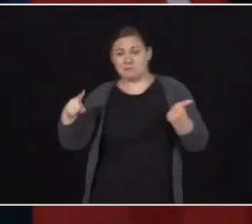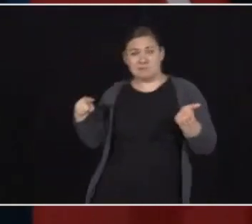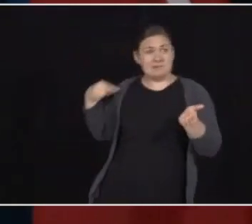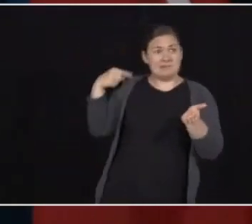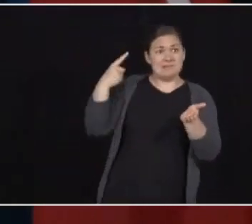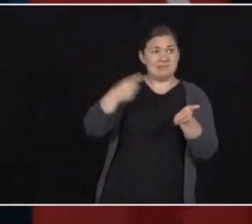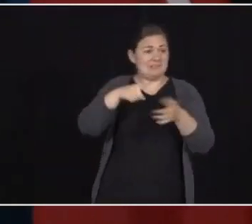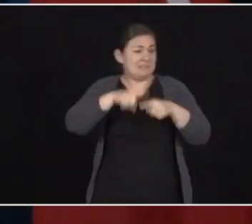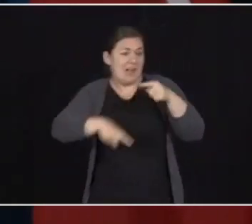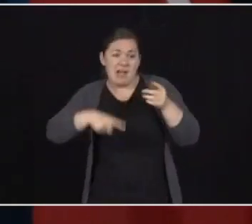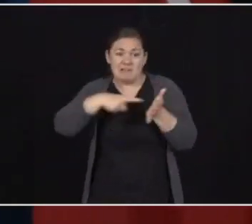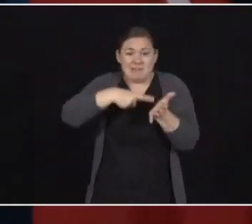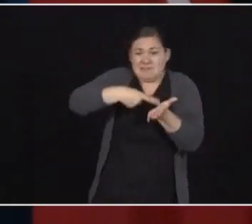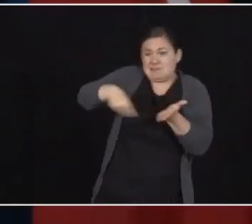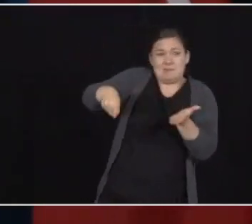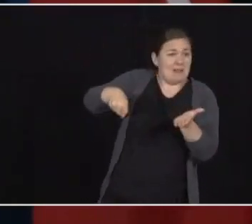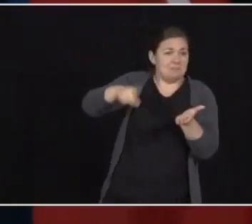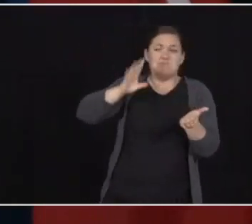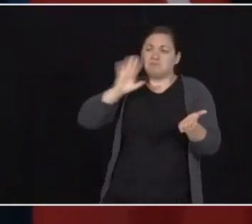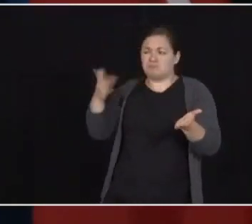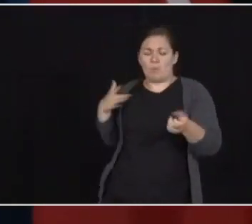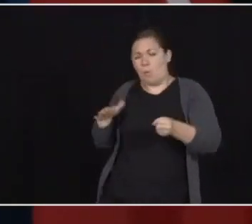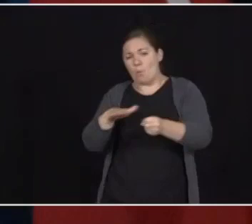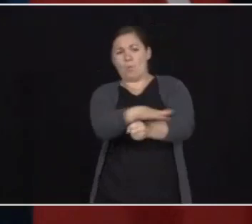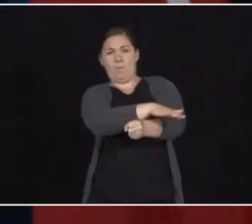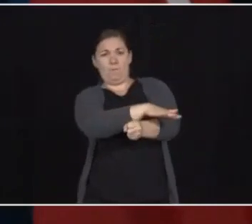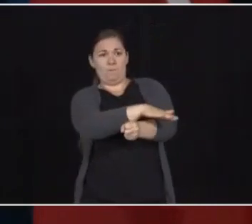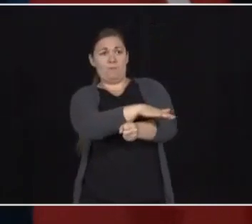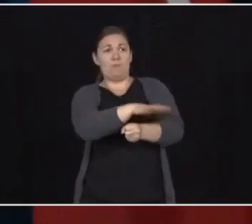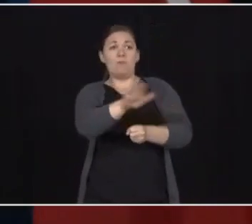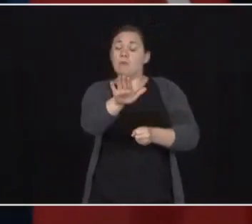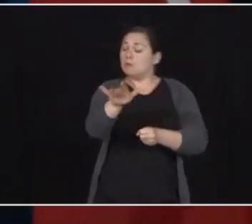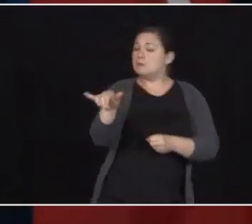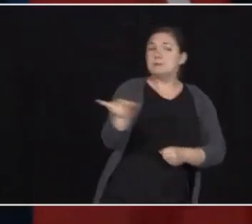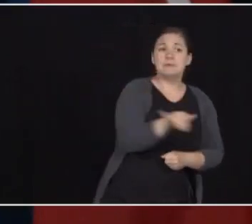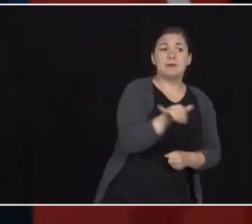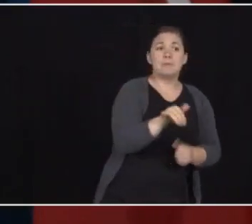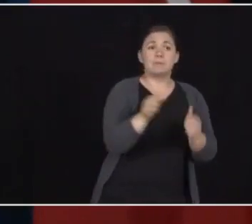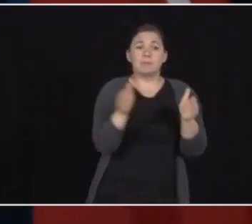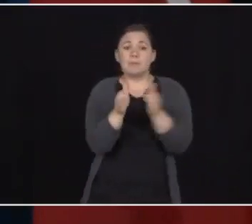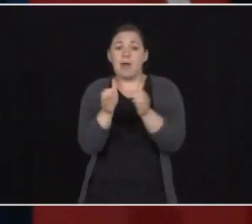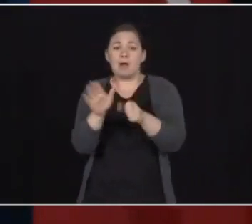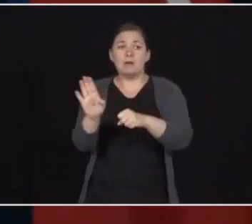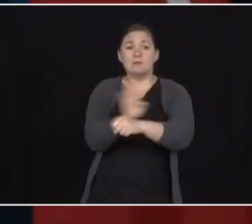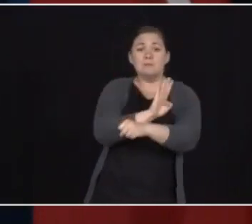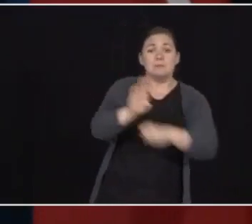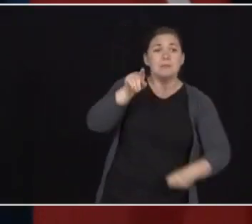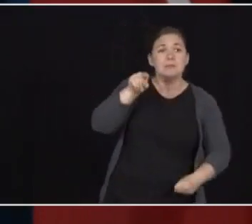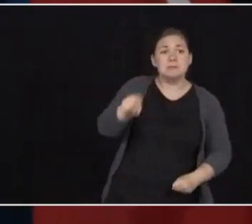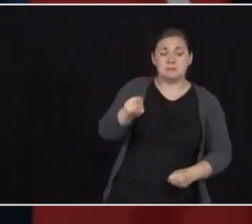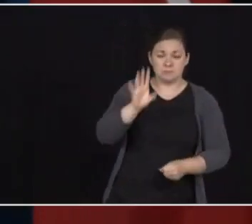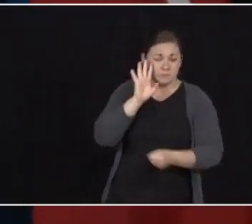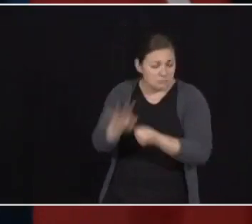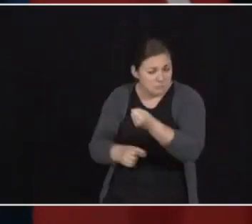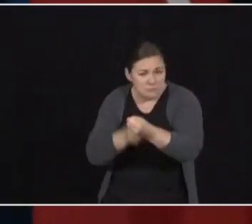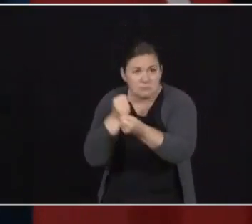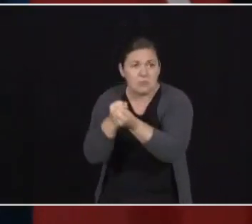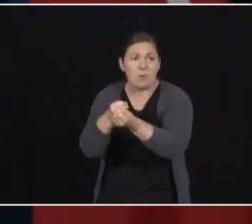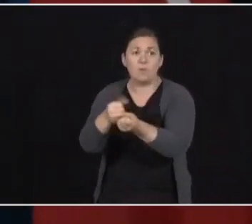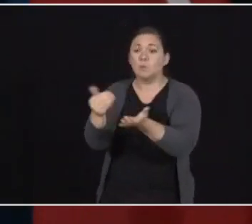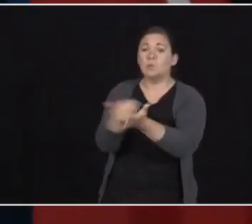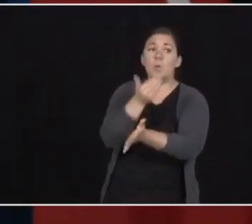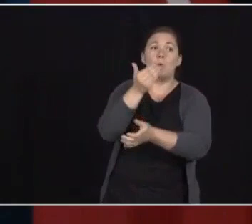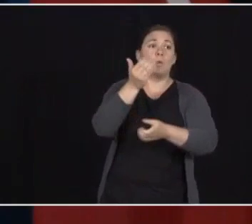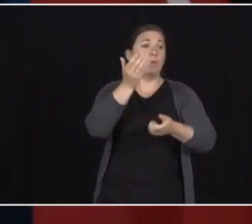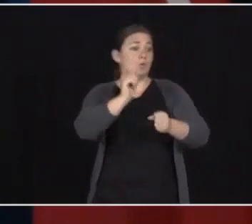period. We're also giving our small businesses a hand up. The new COVID-19 Energy Assistance Program for